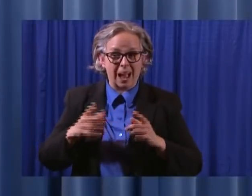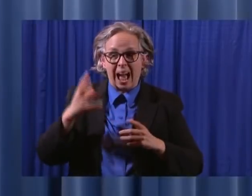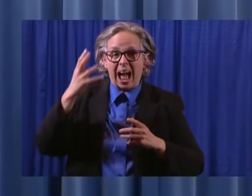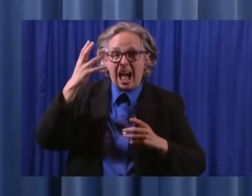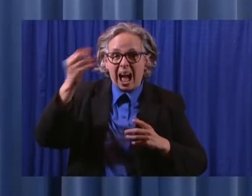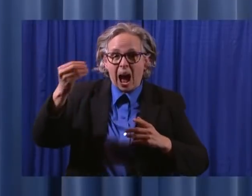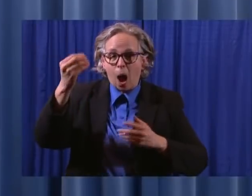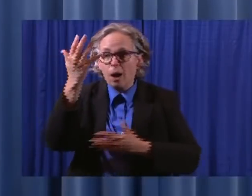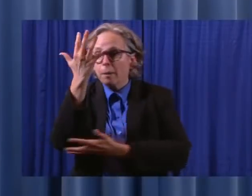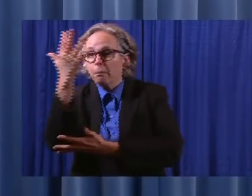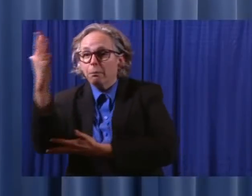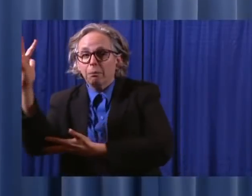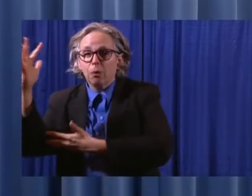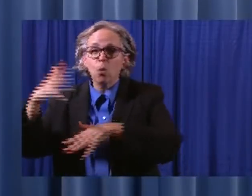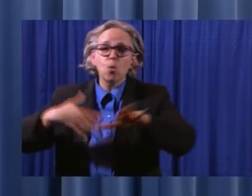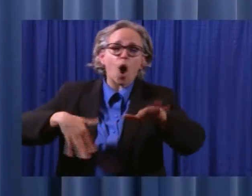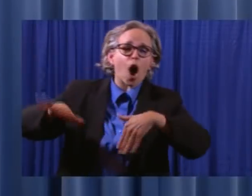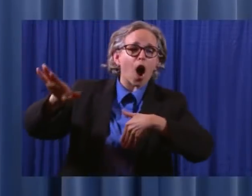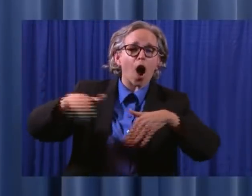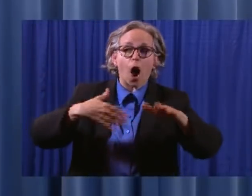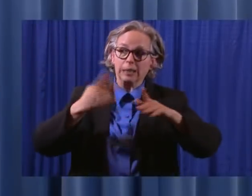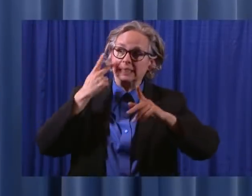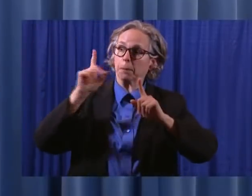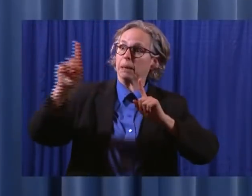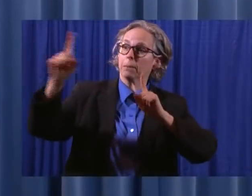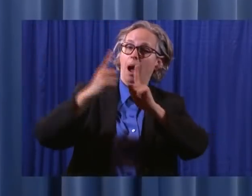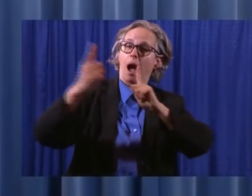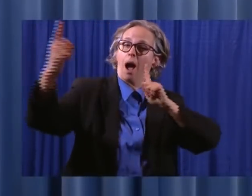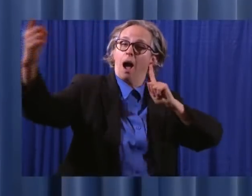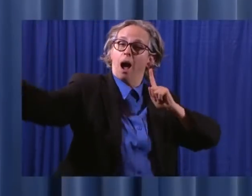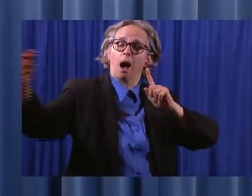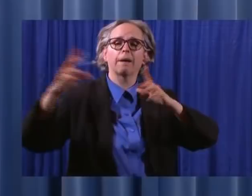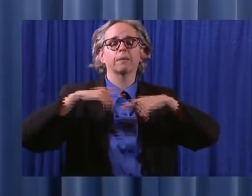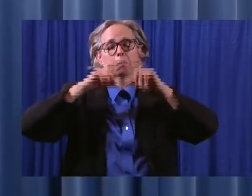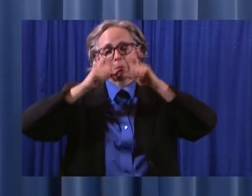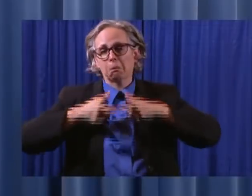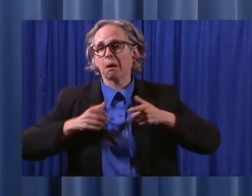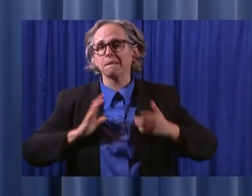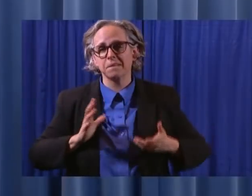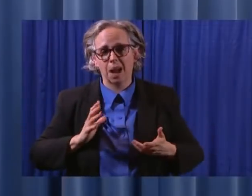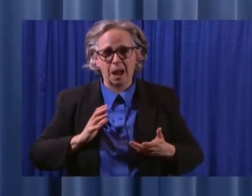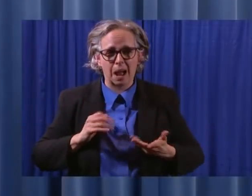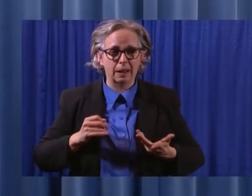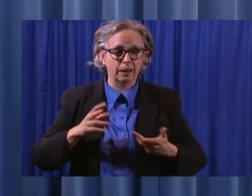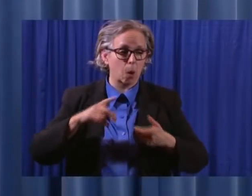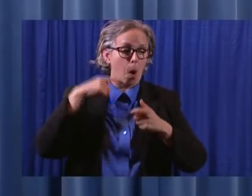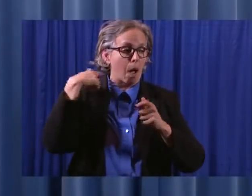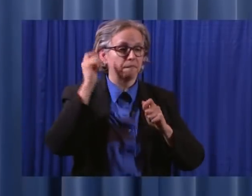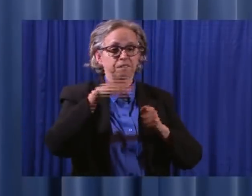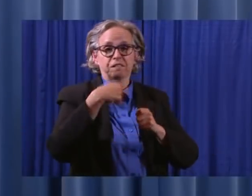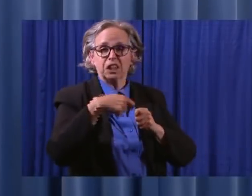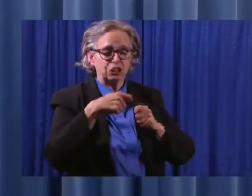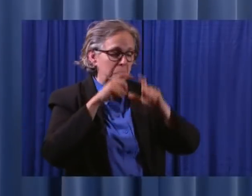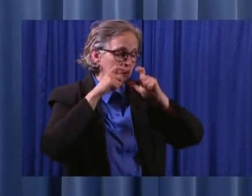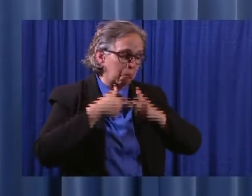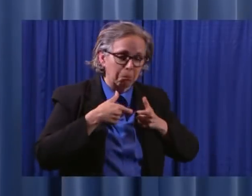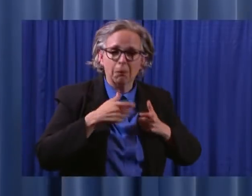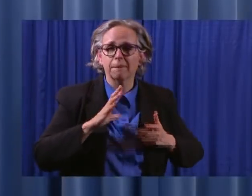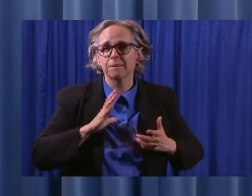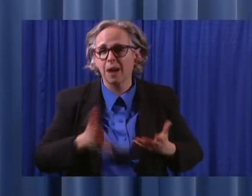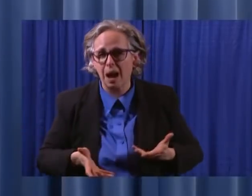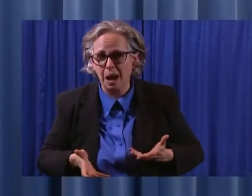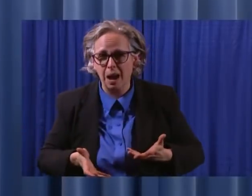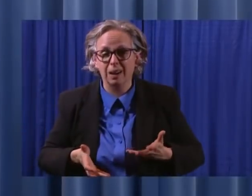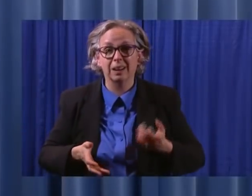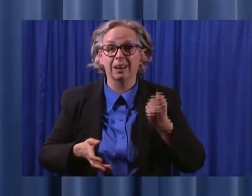in contact with people very close, that's fine. If they're out fishing, that's fine. There are a lot of places you don't have to wear a mask. But if